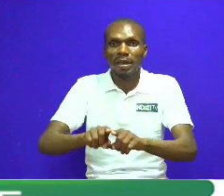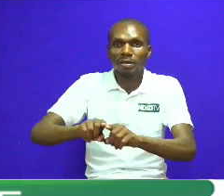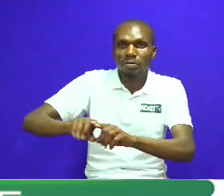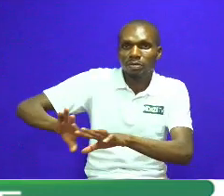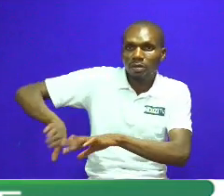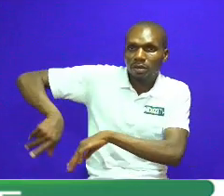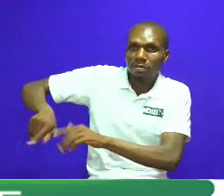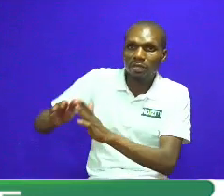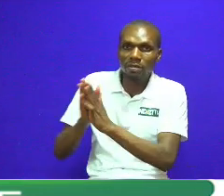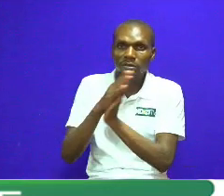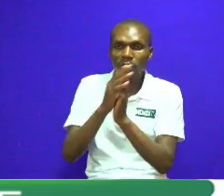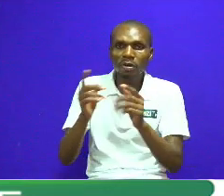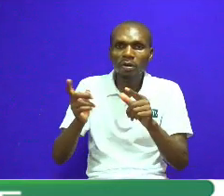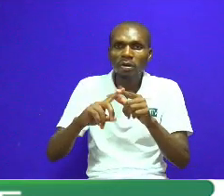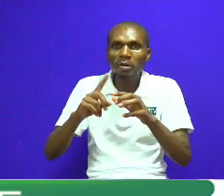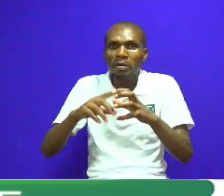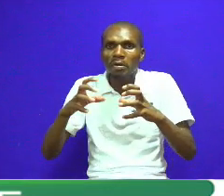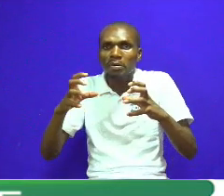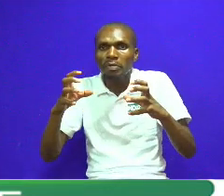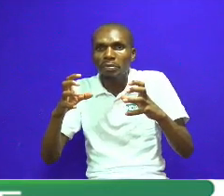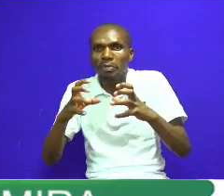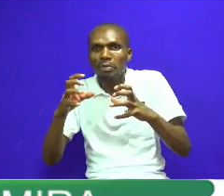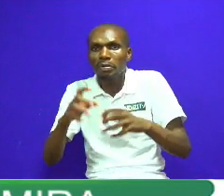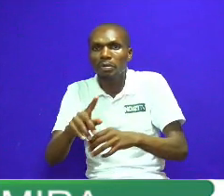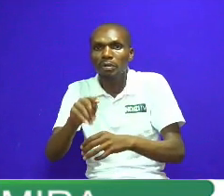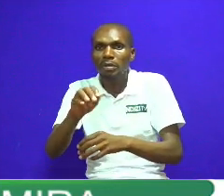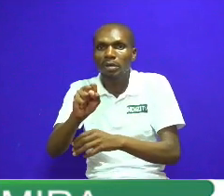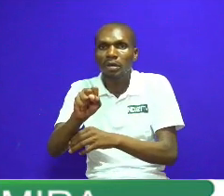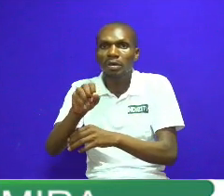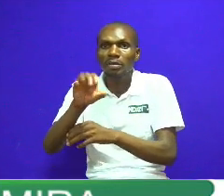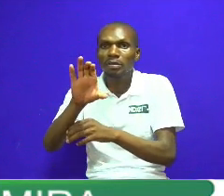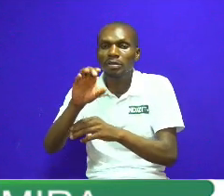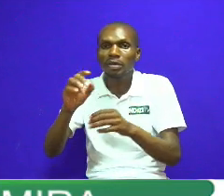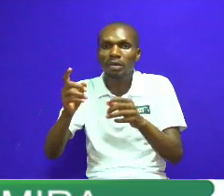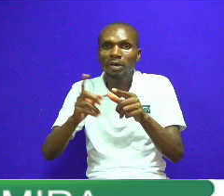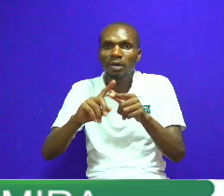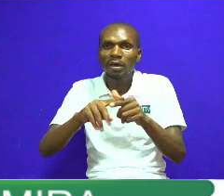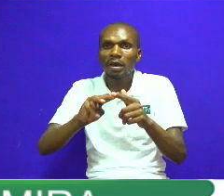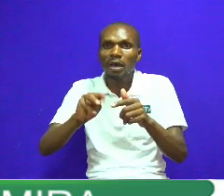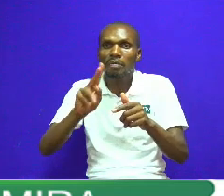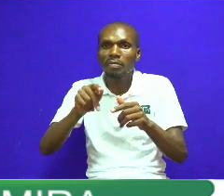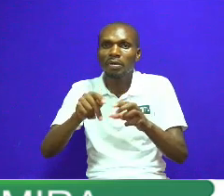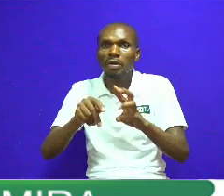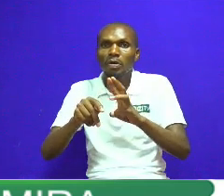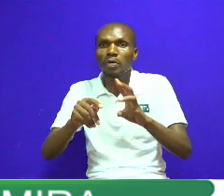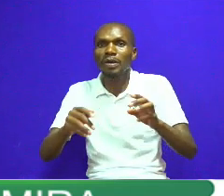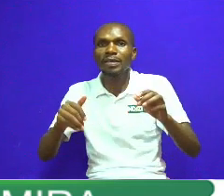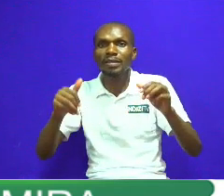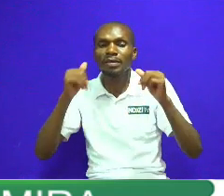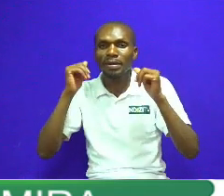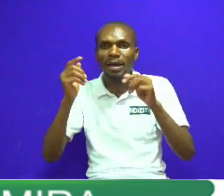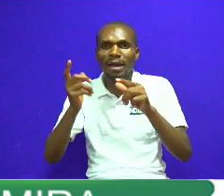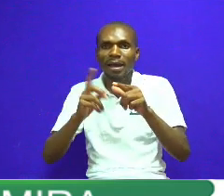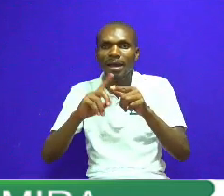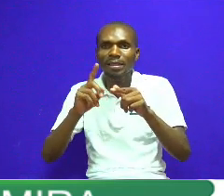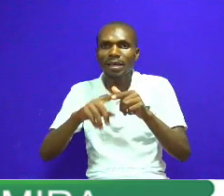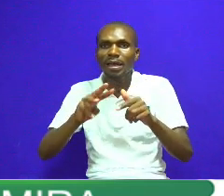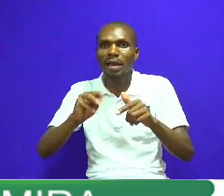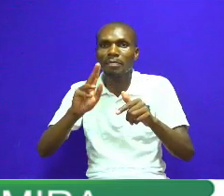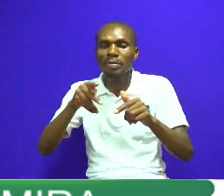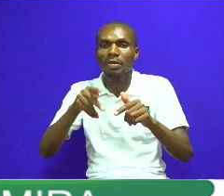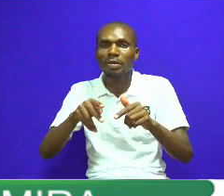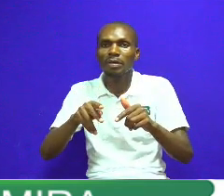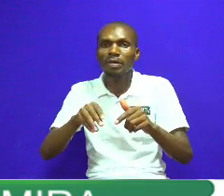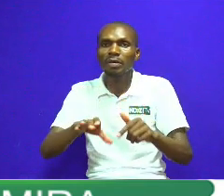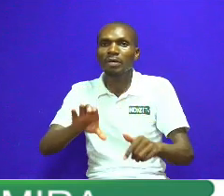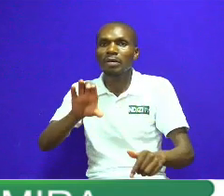Chumuligili bono ekyo mbegyo kubali kabali mu TSC na bako bwatirana no mu bungo West Mugirango Steven Mogaka no mu bungo kituzo masaba